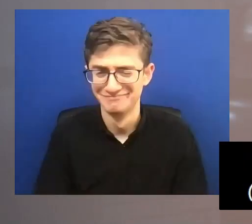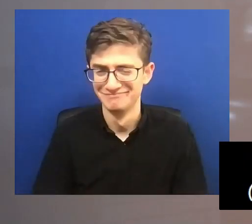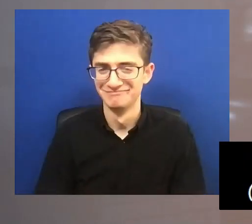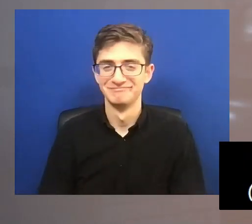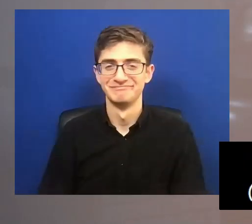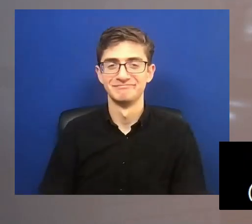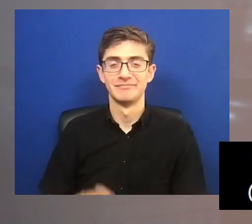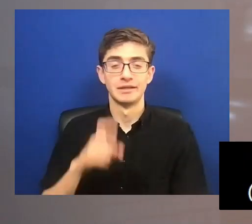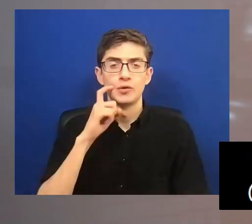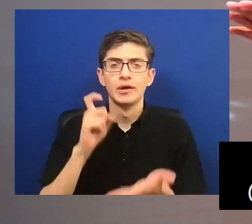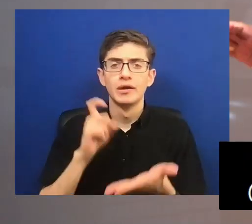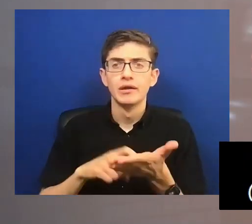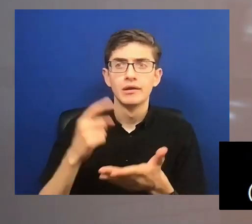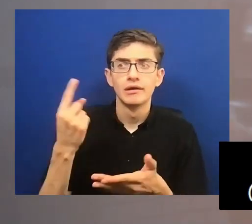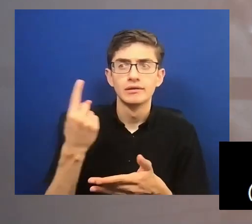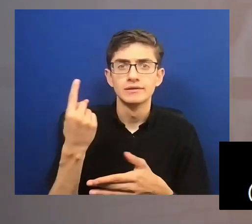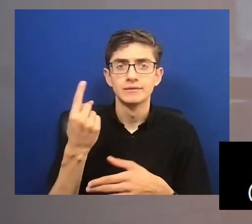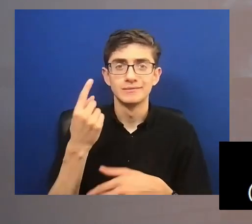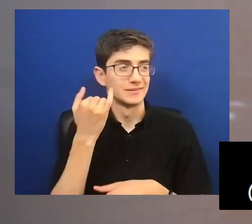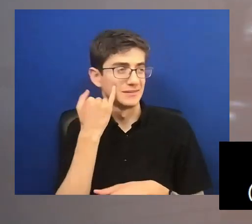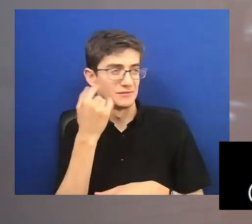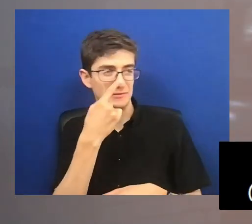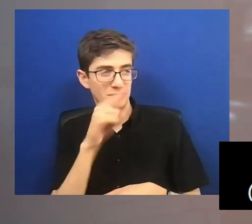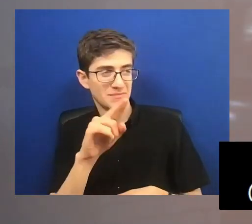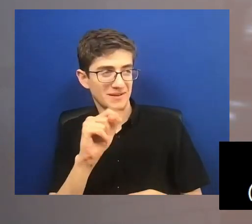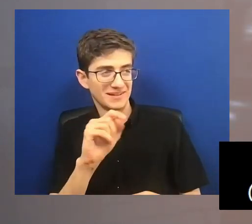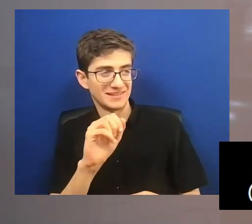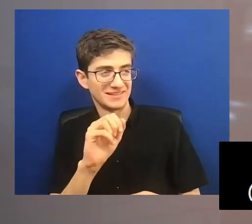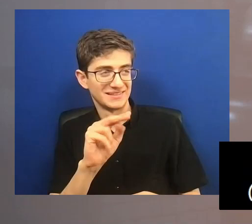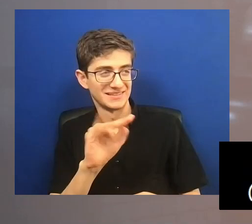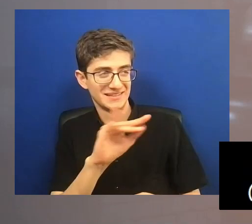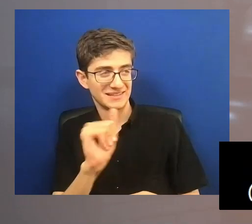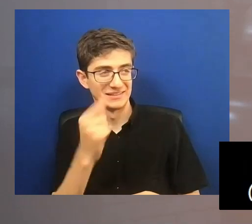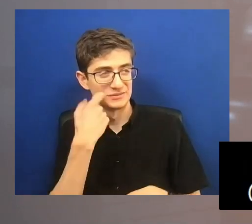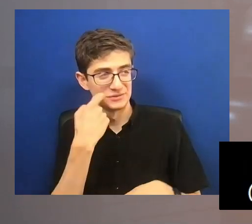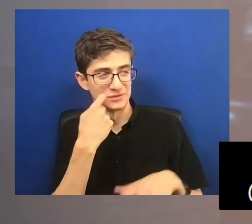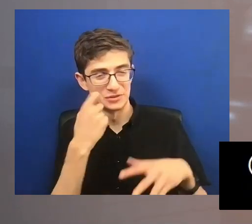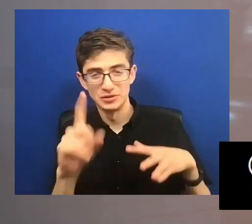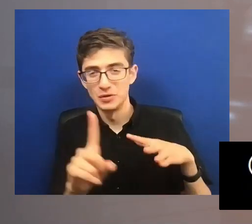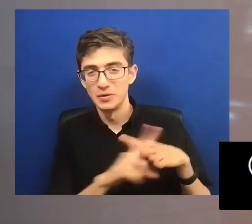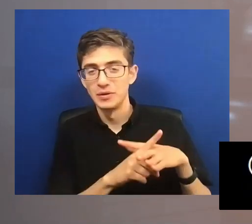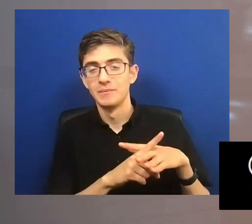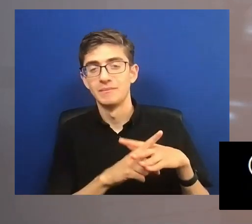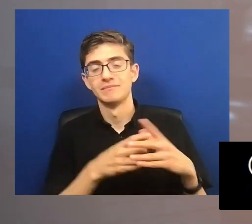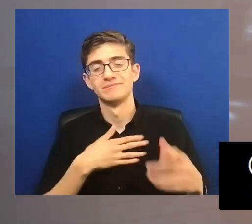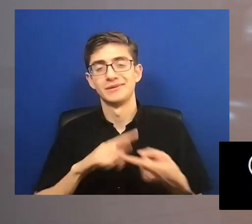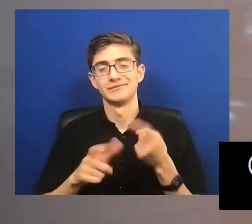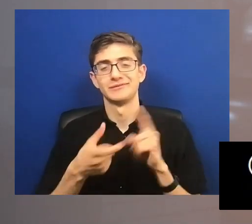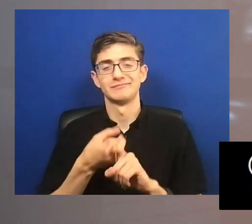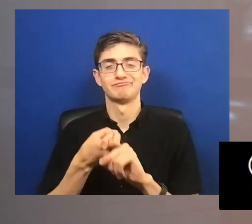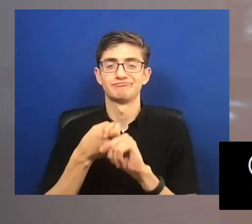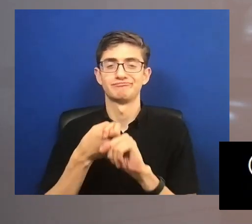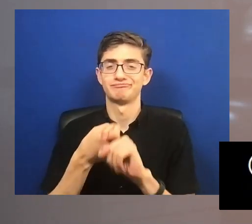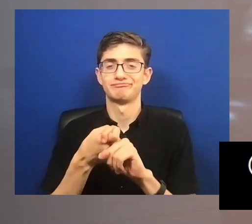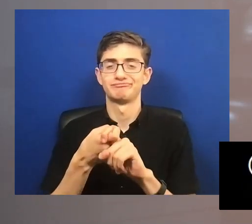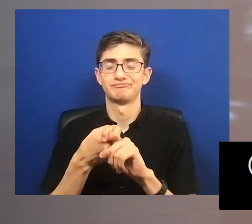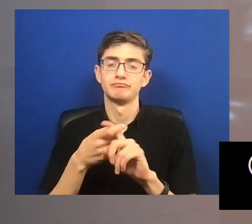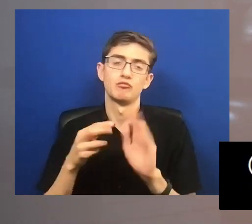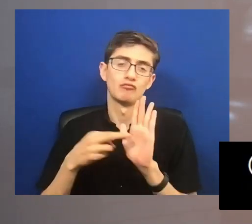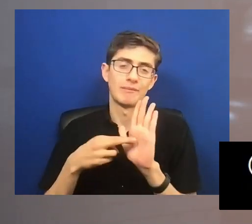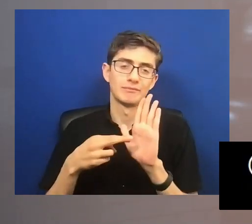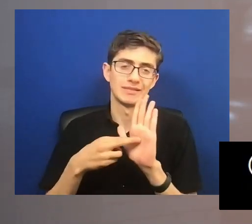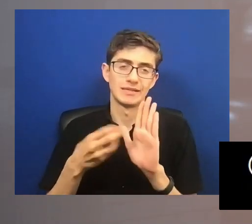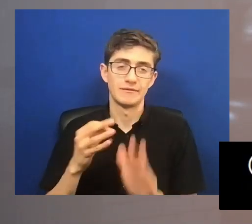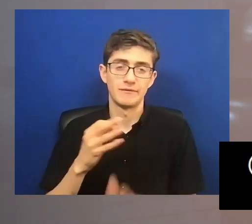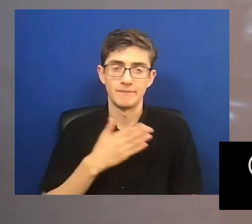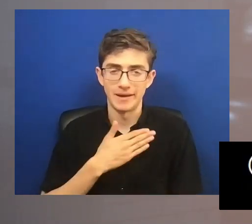who just, if you don't mind, Tanaya, just came in, and a dear friend of mine, a representative of mine,